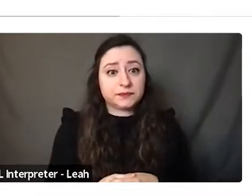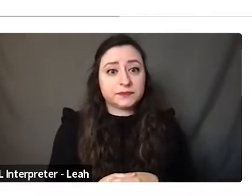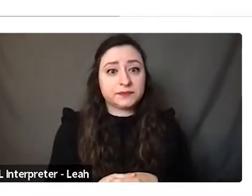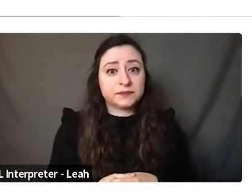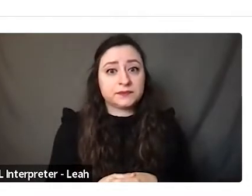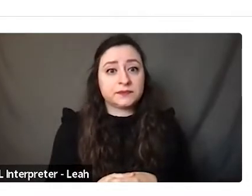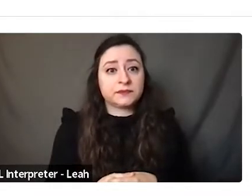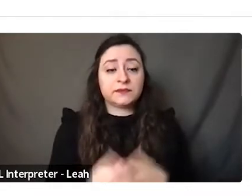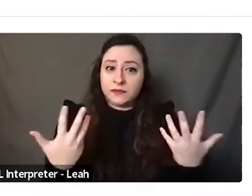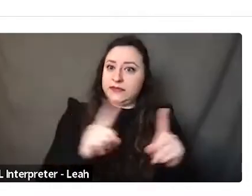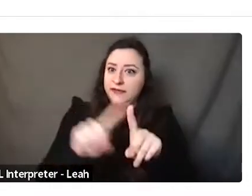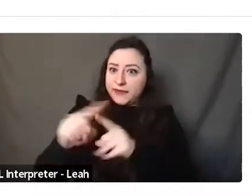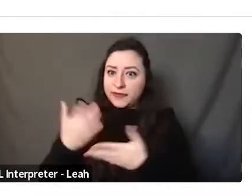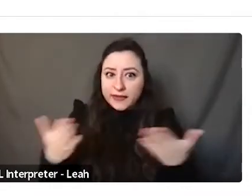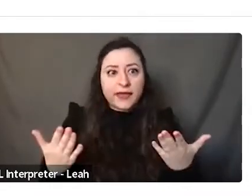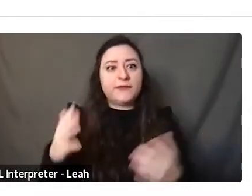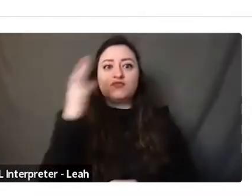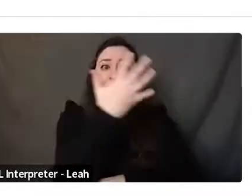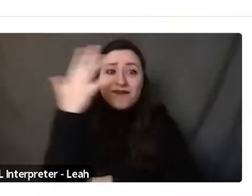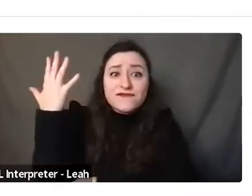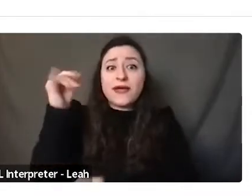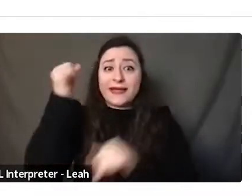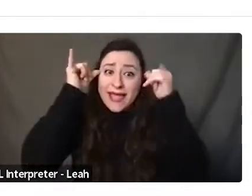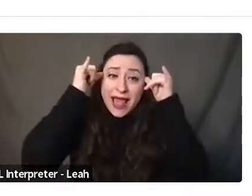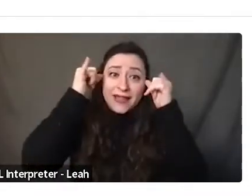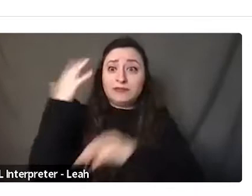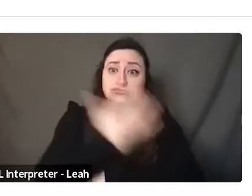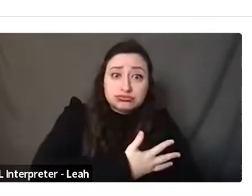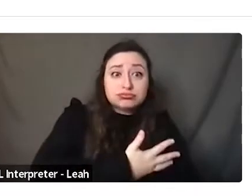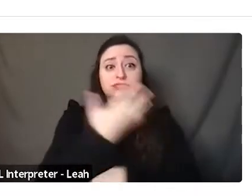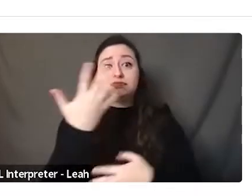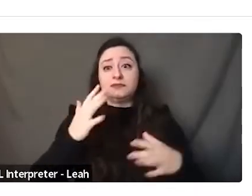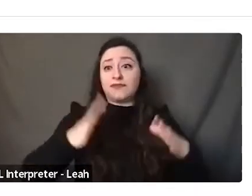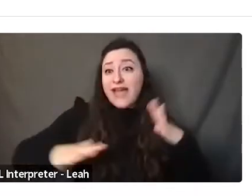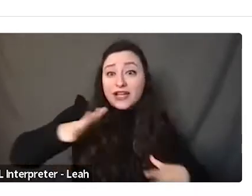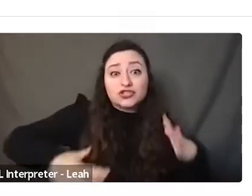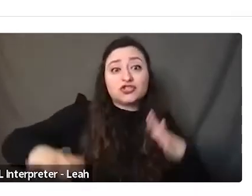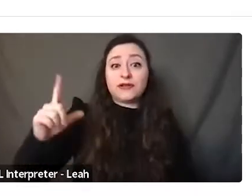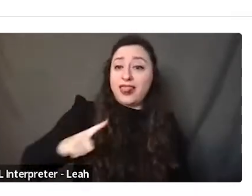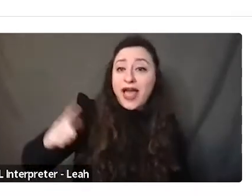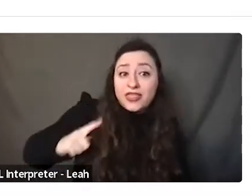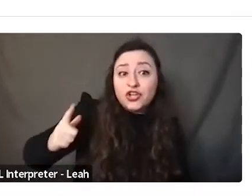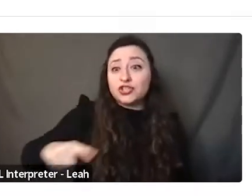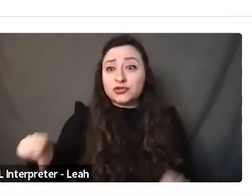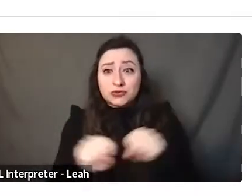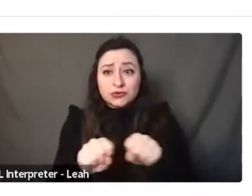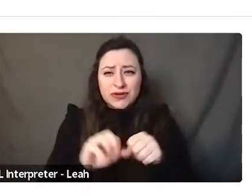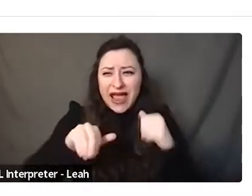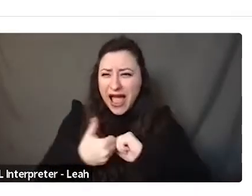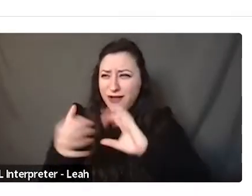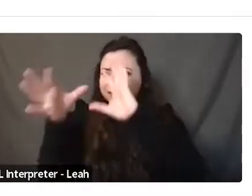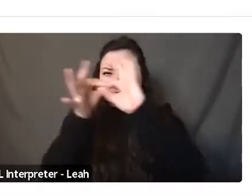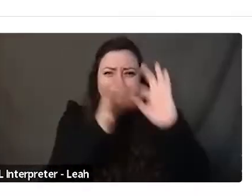So we have all these different things: rainforest, fashion, cattle, deforestation, shoes, leather. How do we connect the dots? How